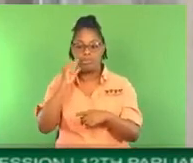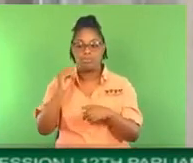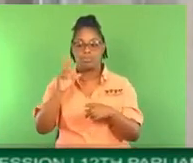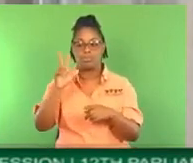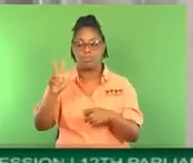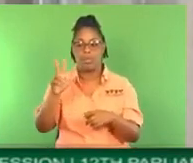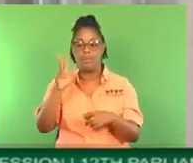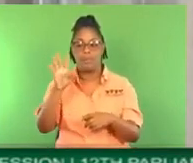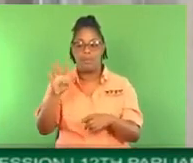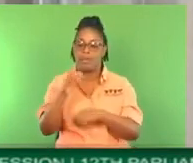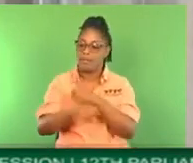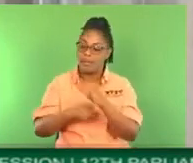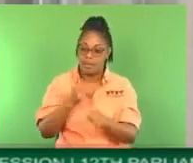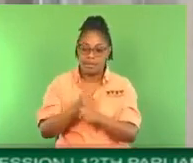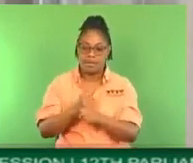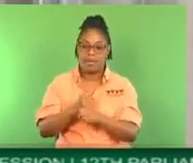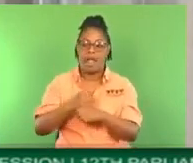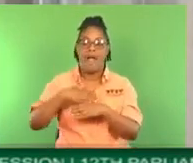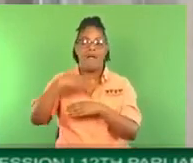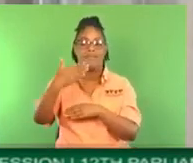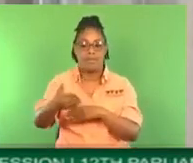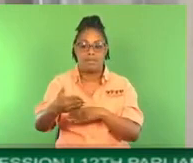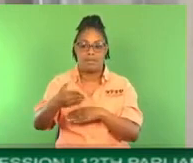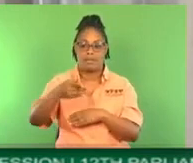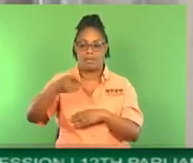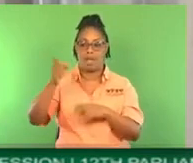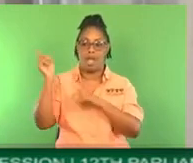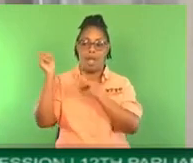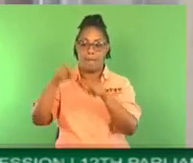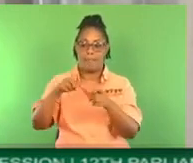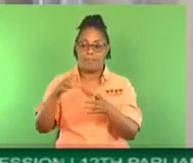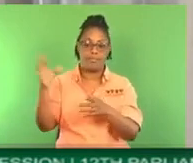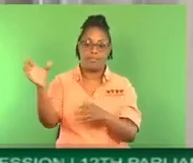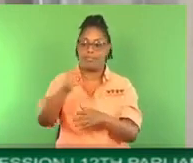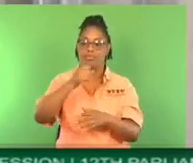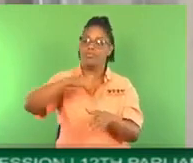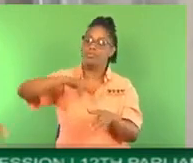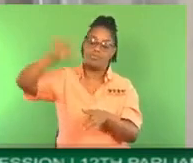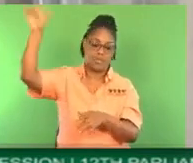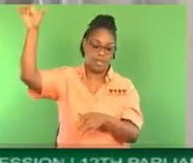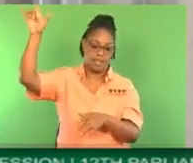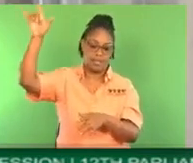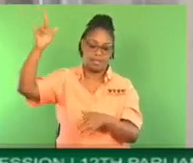as soon as they graduate, they come to take them. So very soon, our